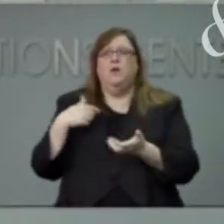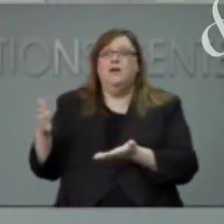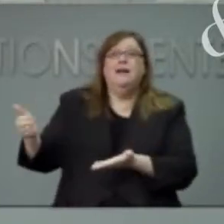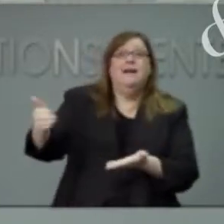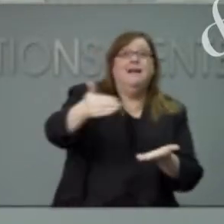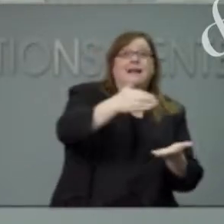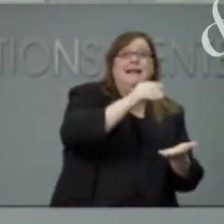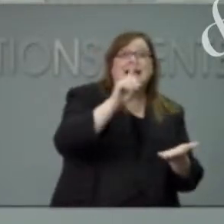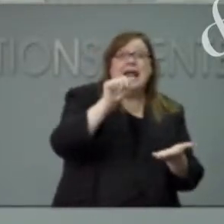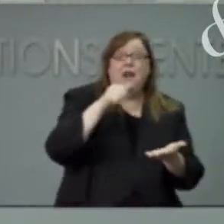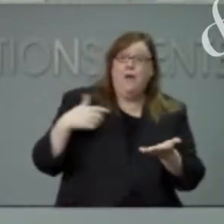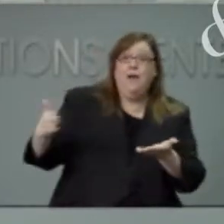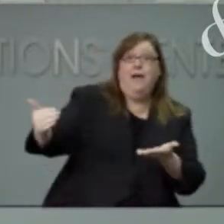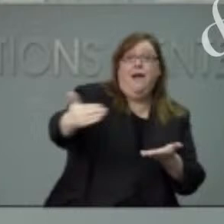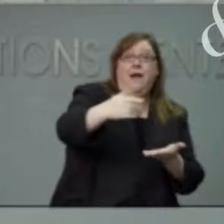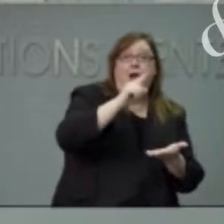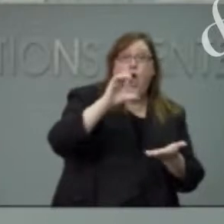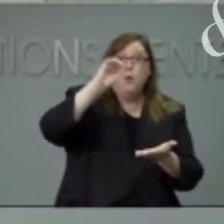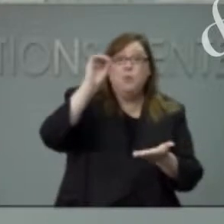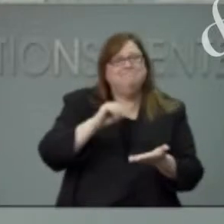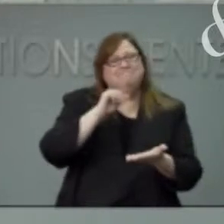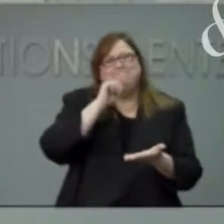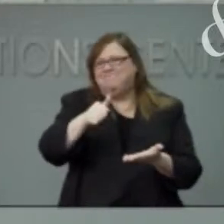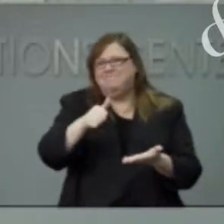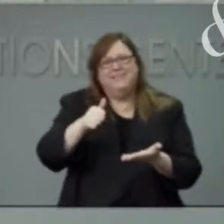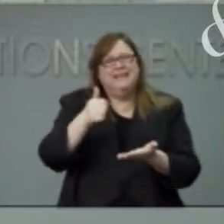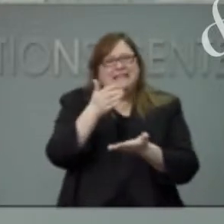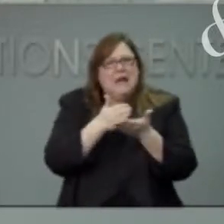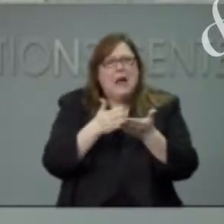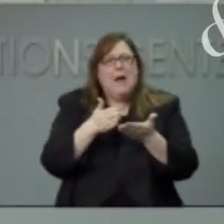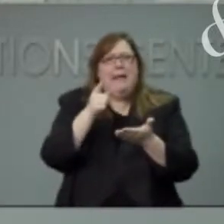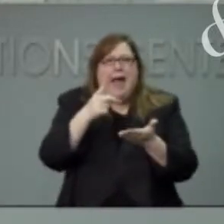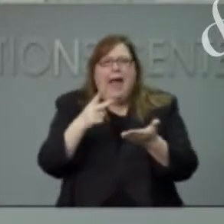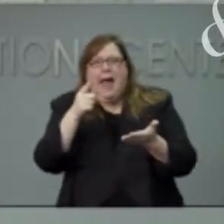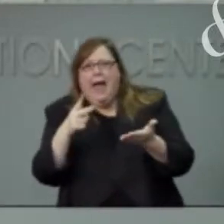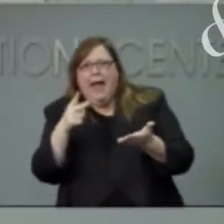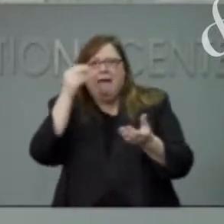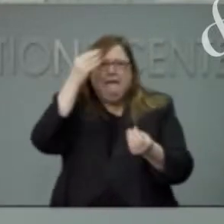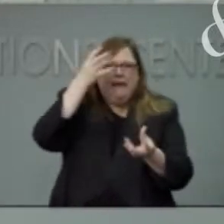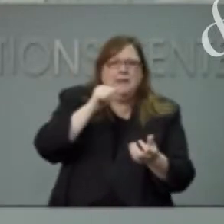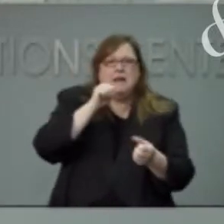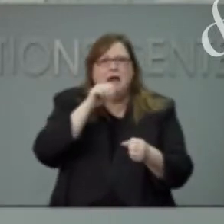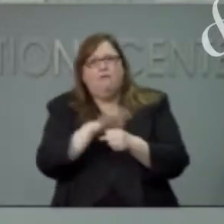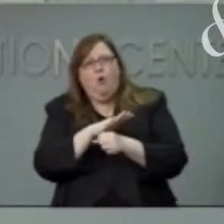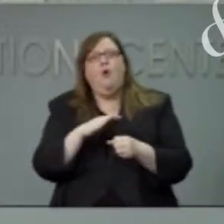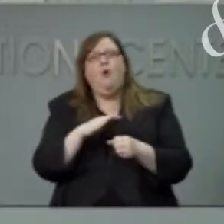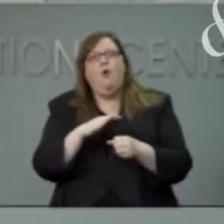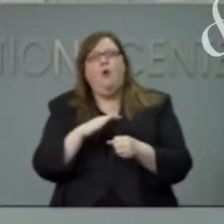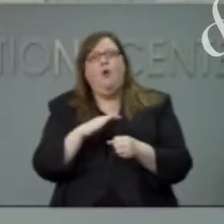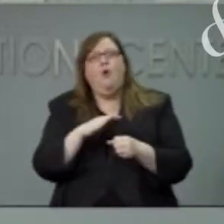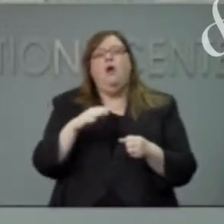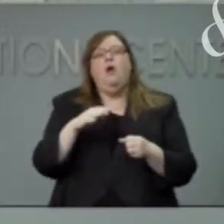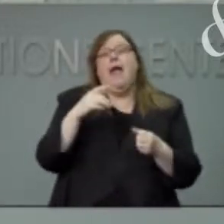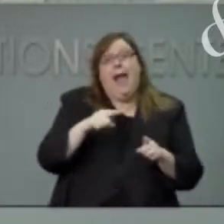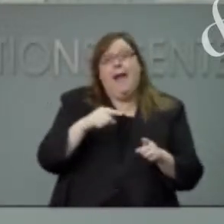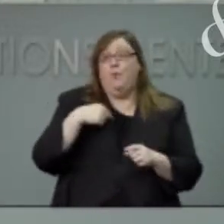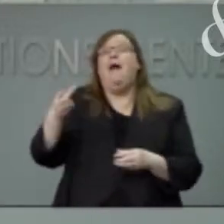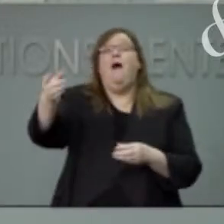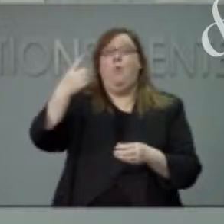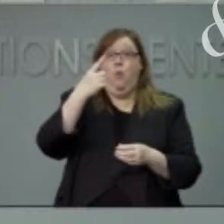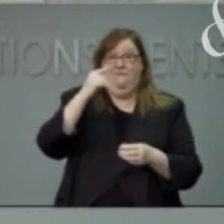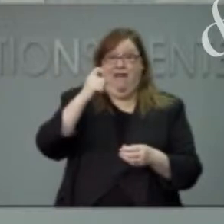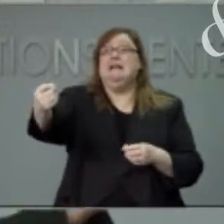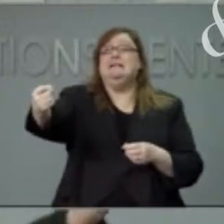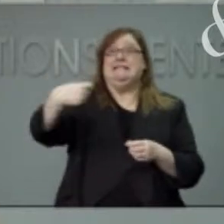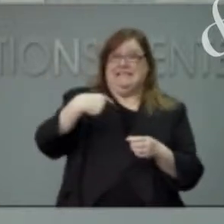files. I'll spare you all of the technical details, but essentially we received a file that gummed up the works. We were able to extract